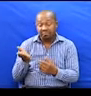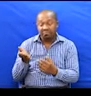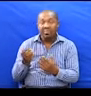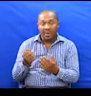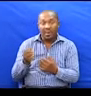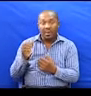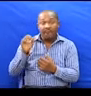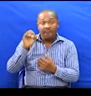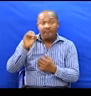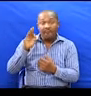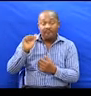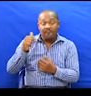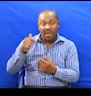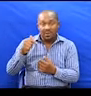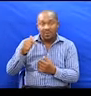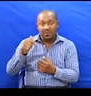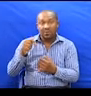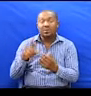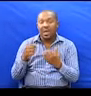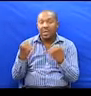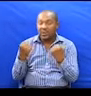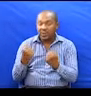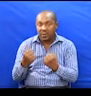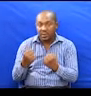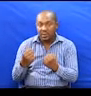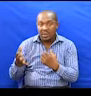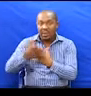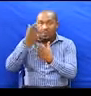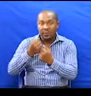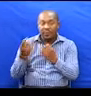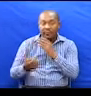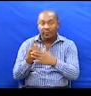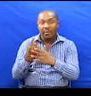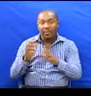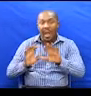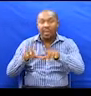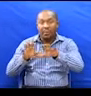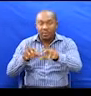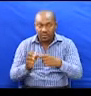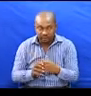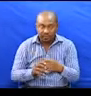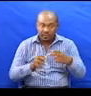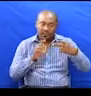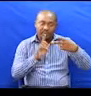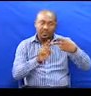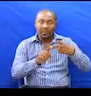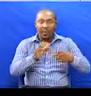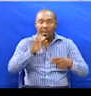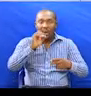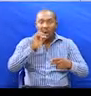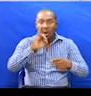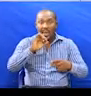be solid. And they are obtained from what? From animals. But coming to this oil, they are obtained from what?